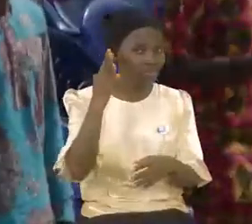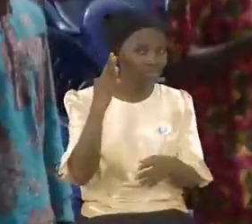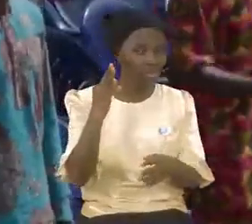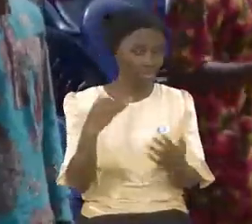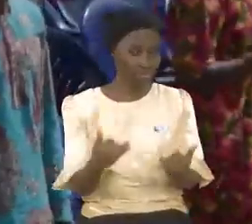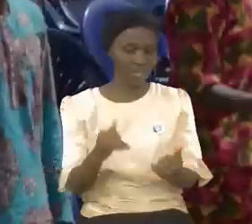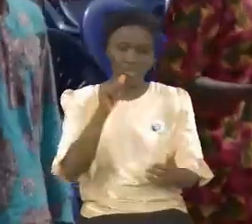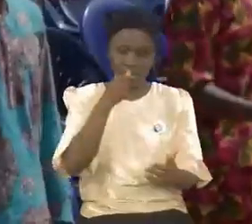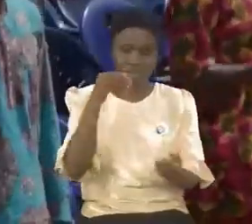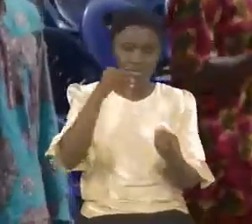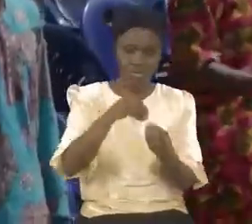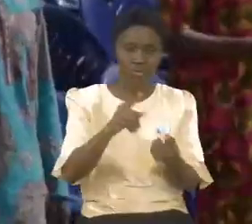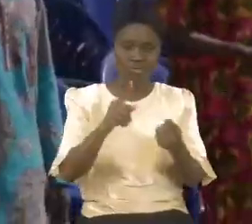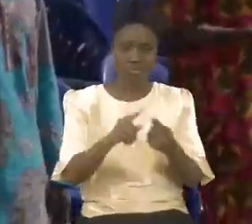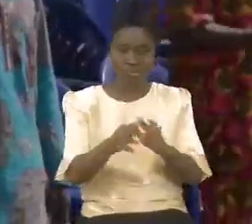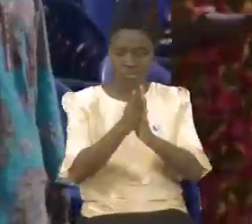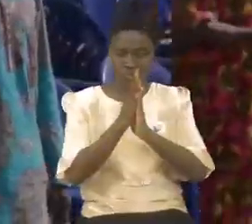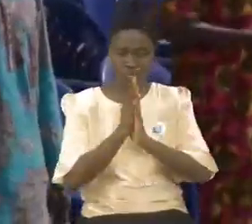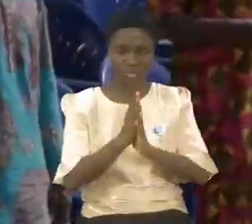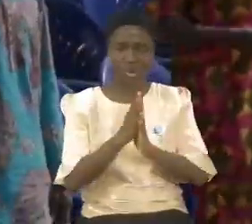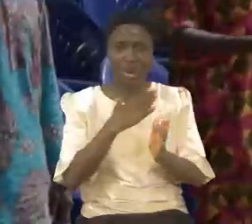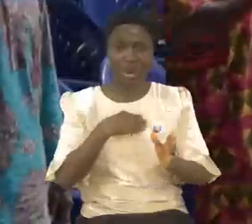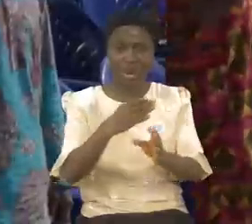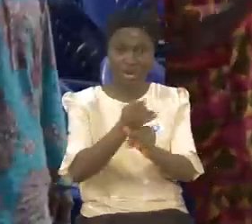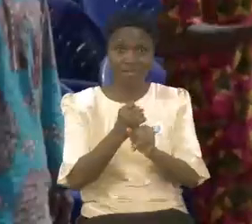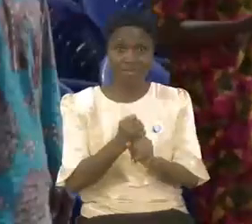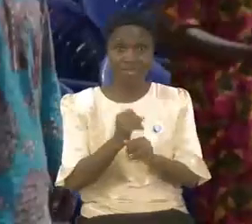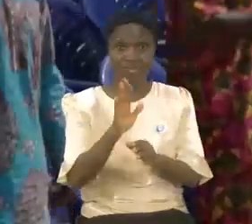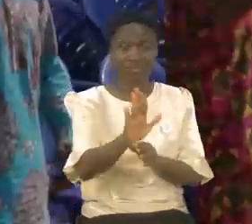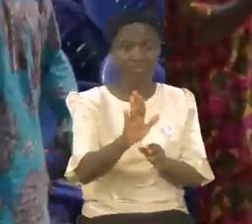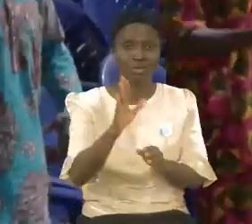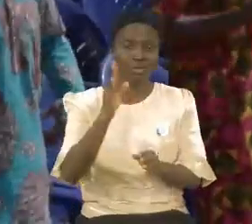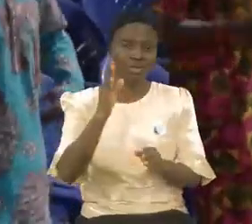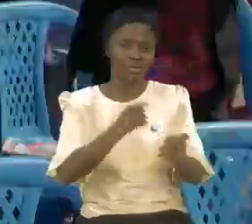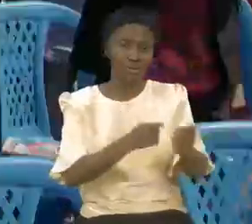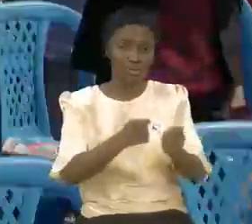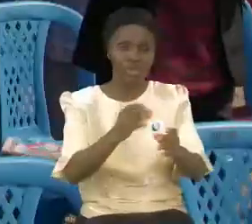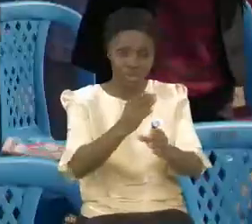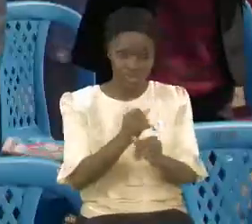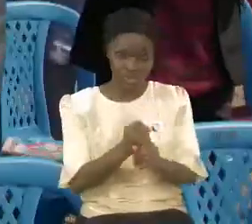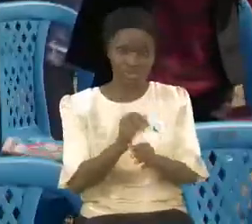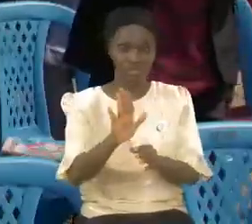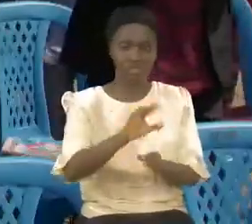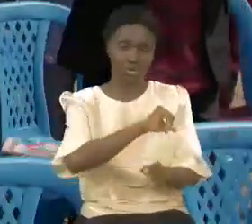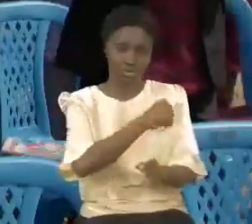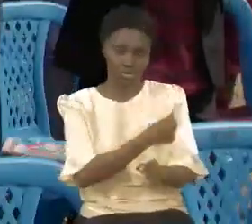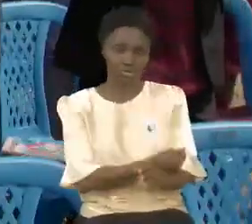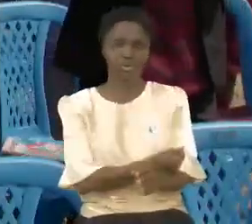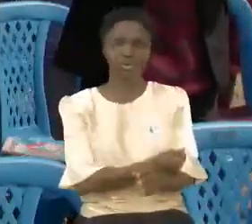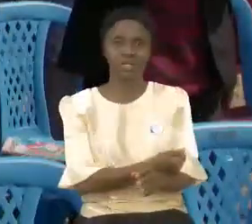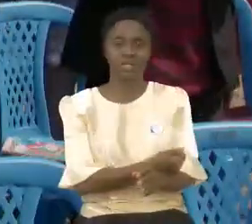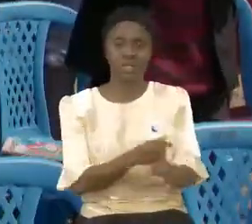and take your dominion and take the kingdom and take your authority and let all those things even